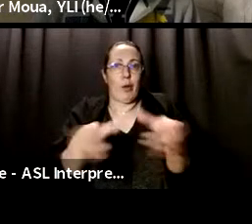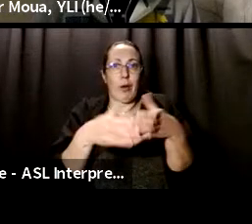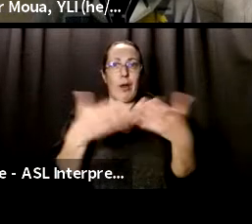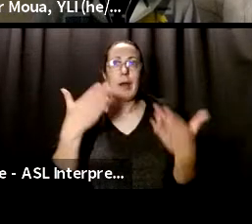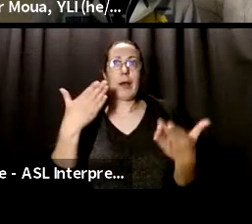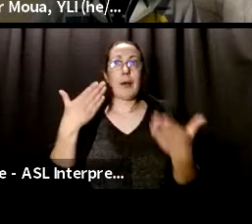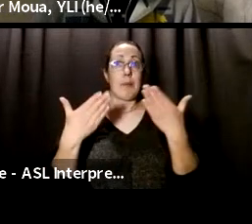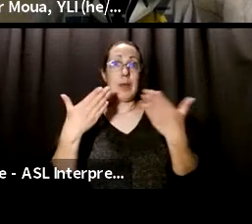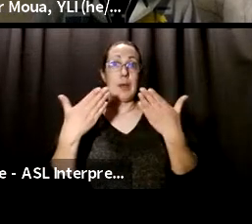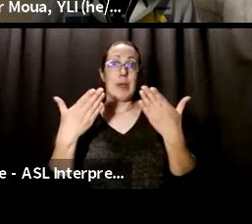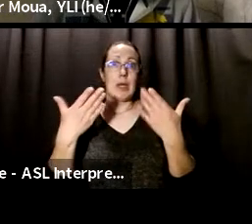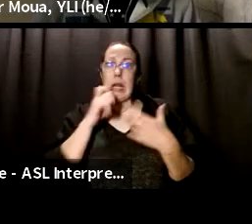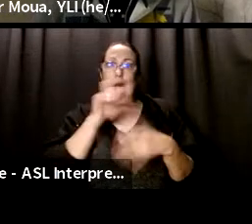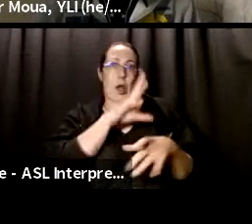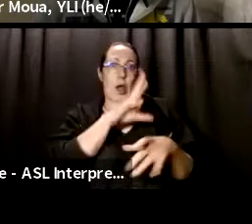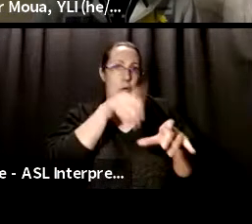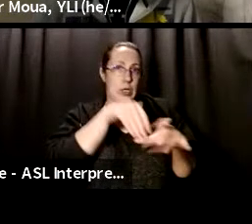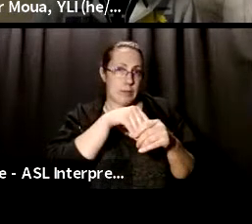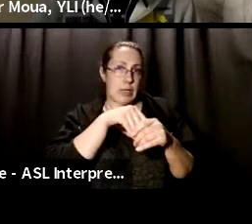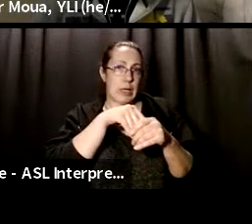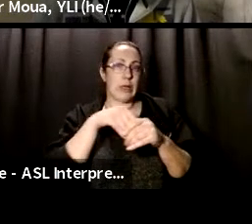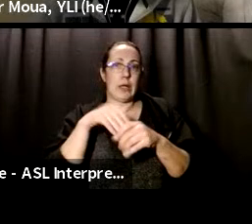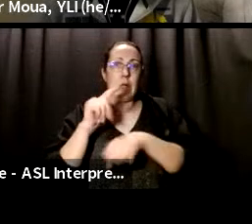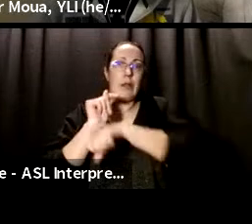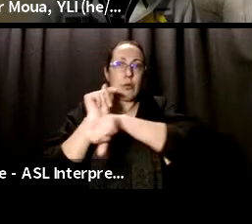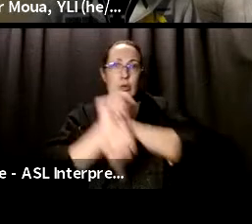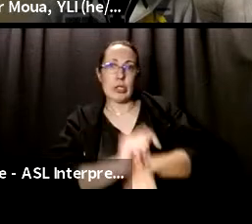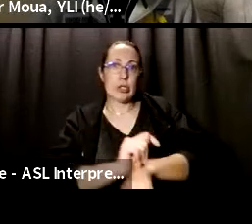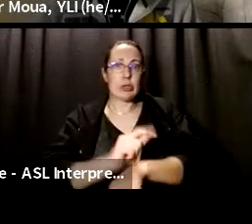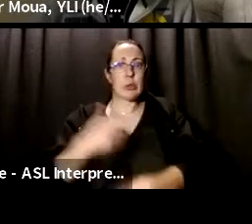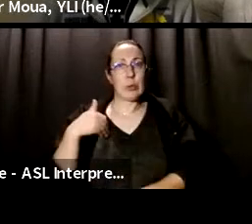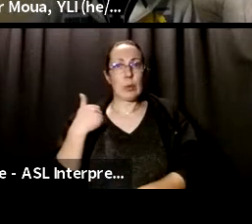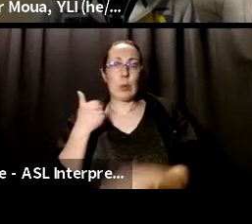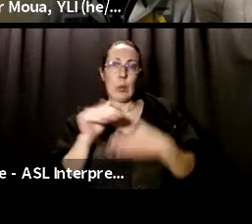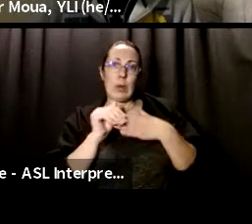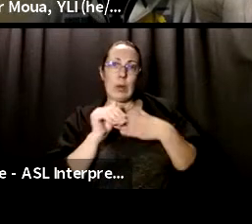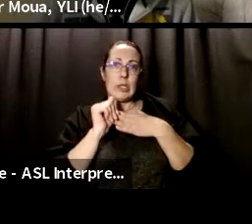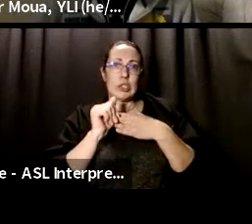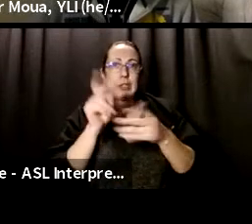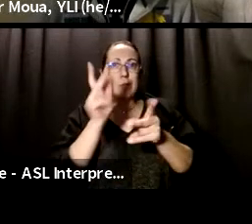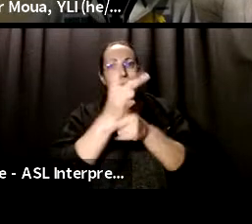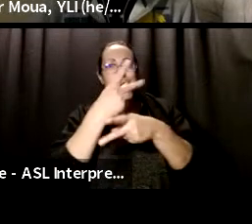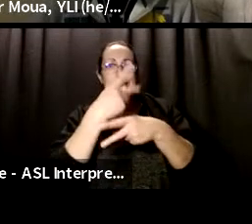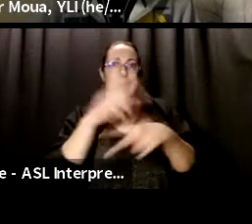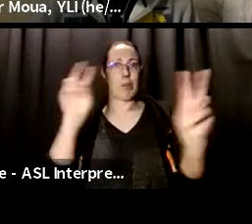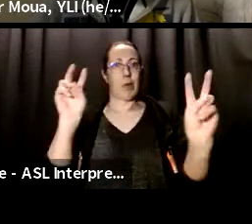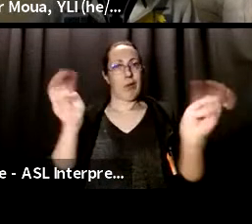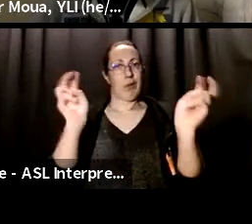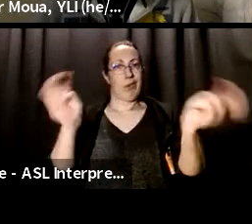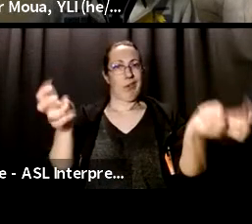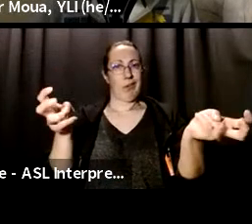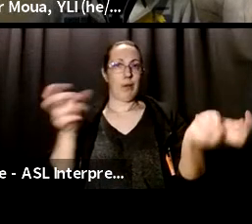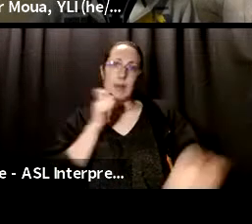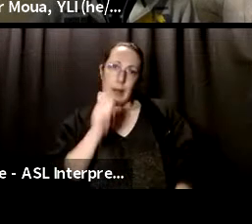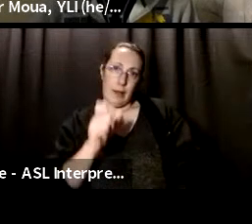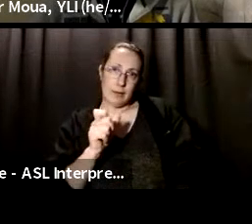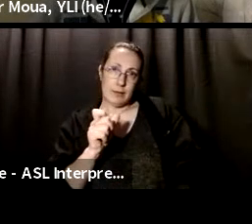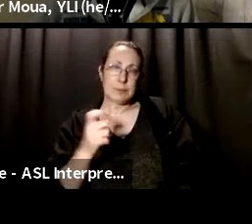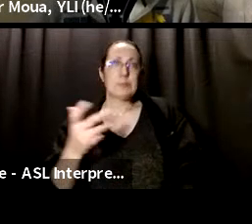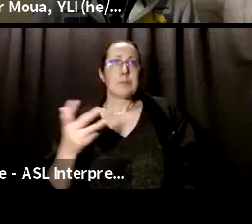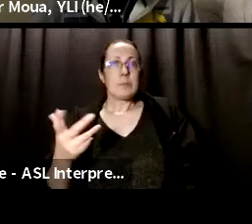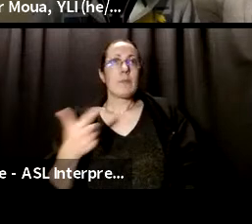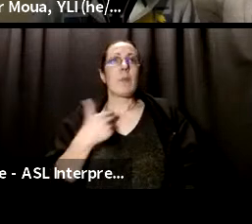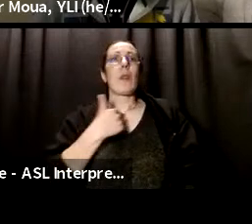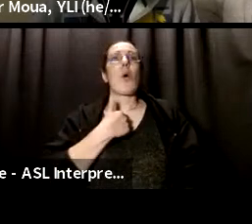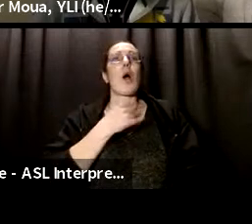maybe have not participated, not the traditional youth leadership type of kid. And so I was wondering, what